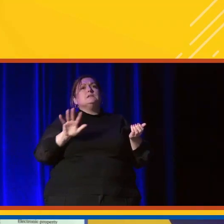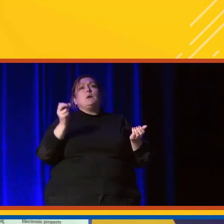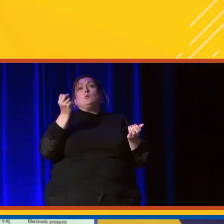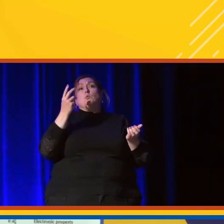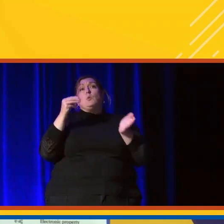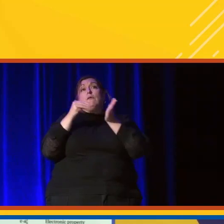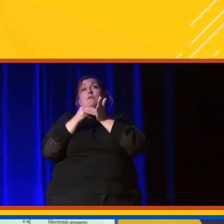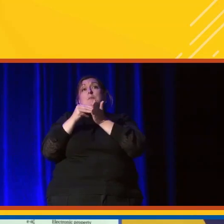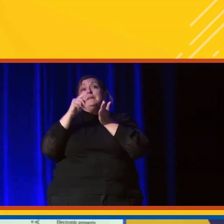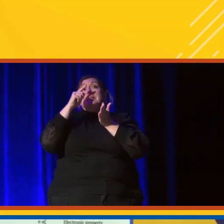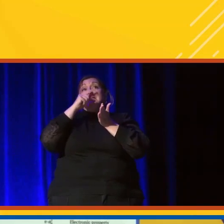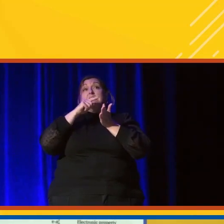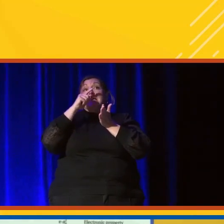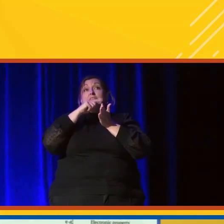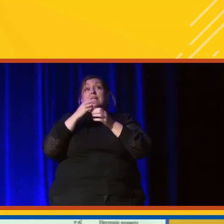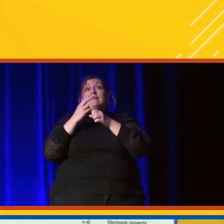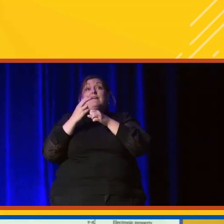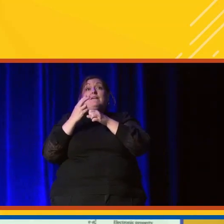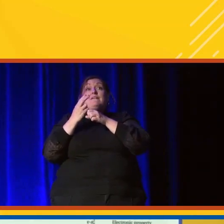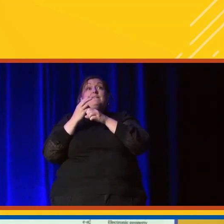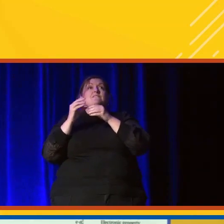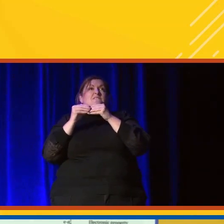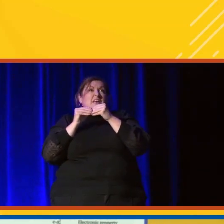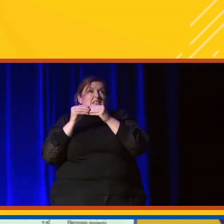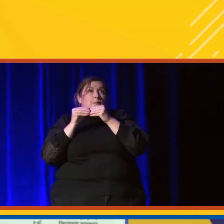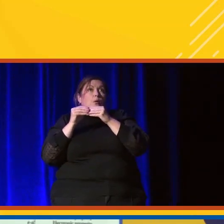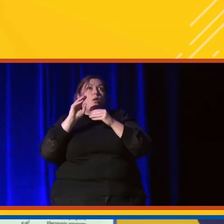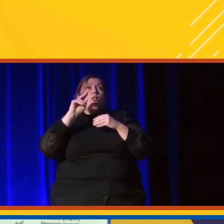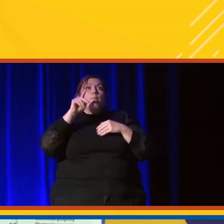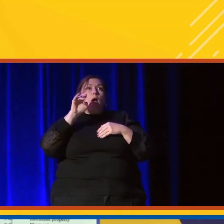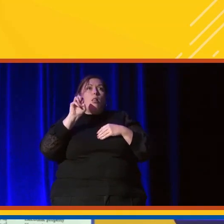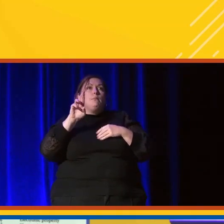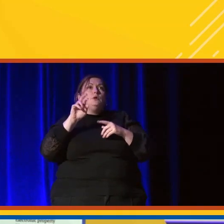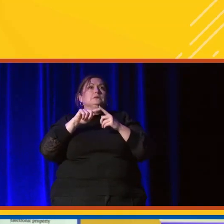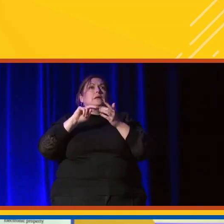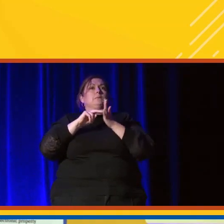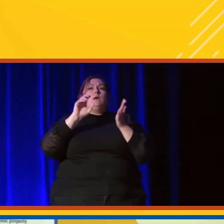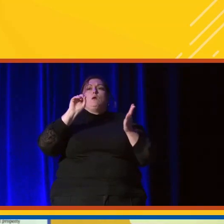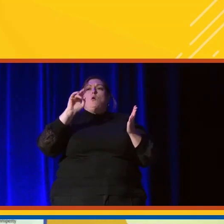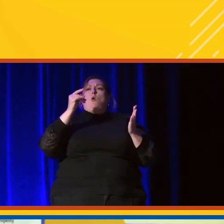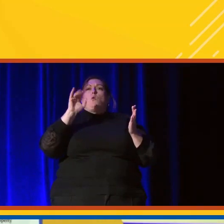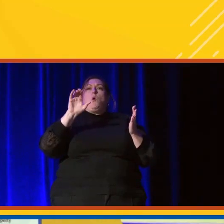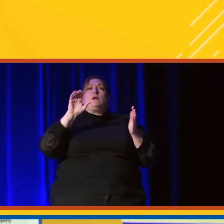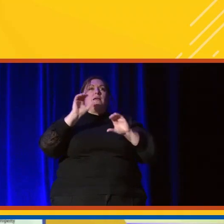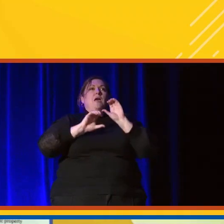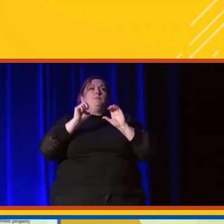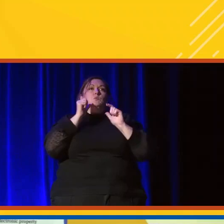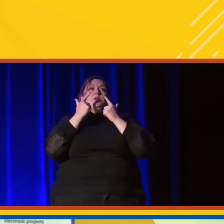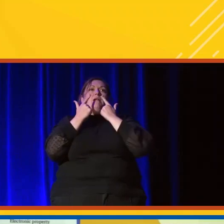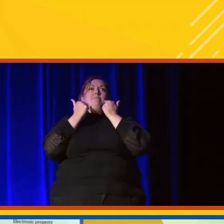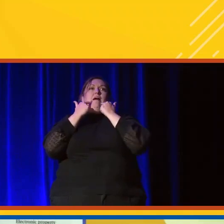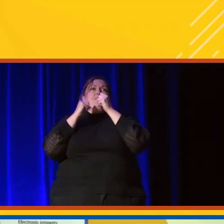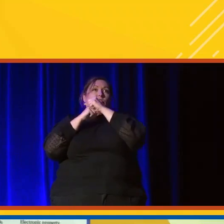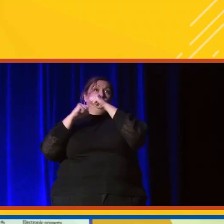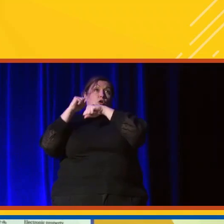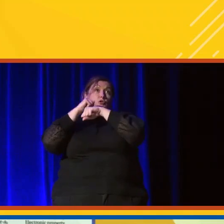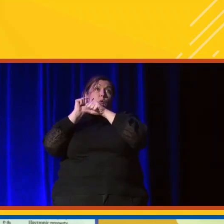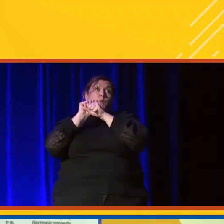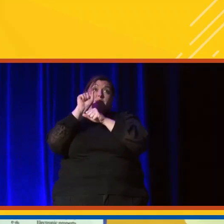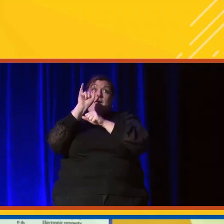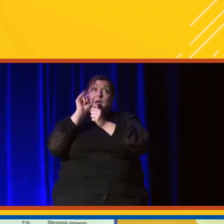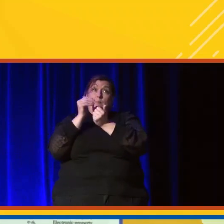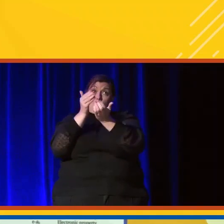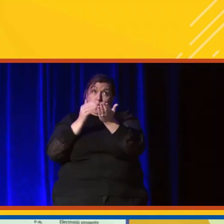million synthetically feasible polymers. Synthetically feasible meaning an organic chemist would not laugh if they saw the structures that the AI